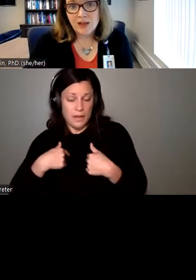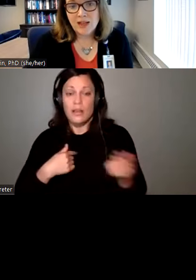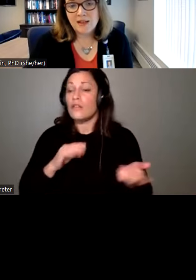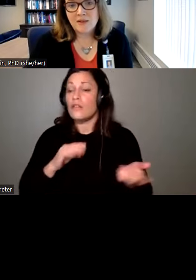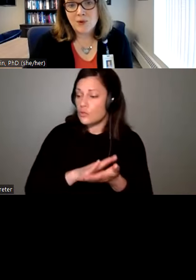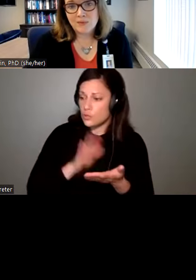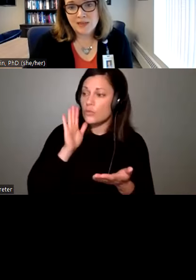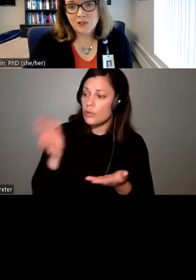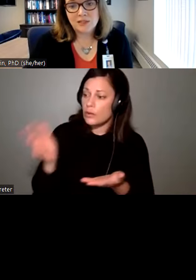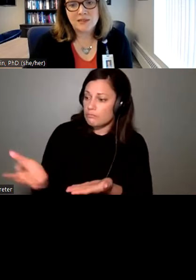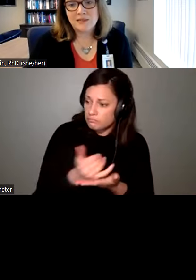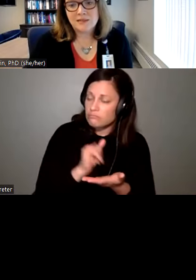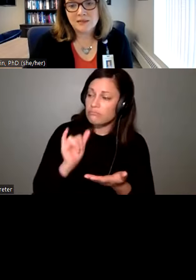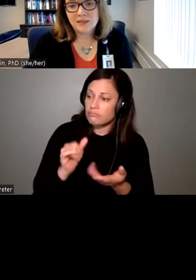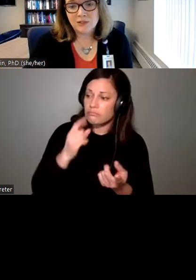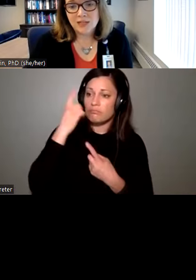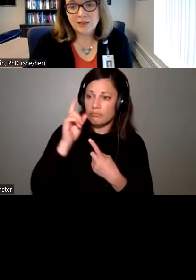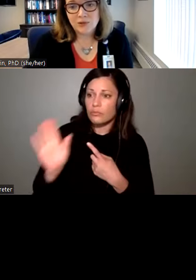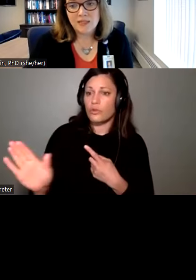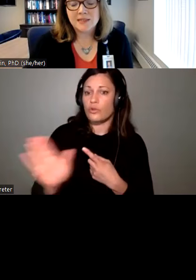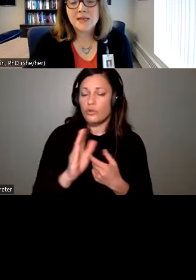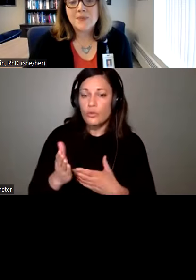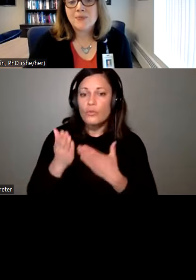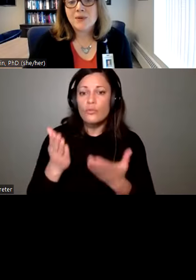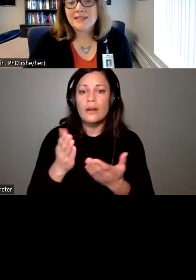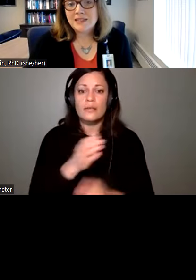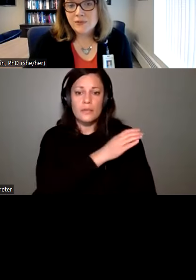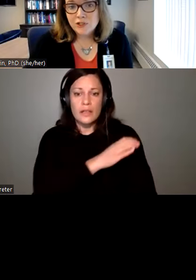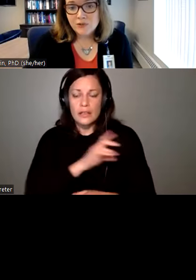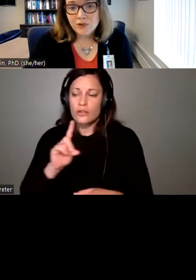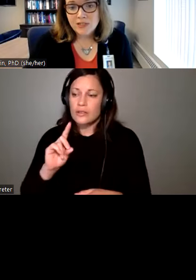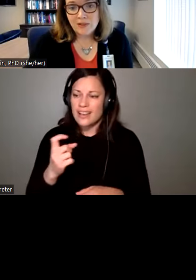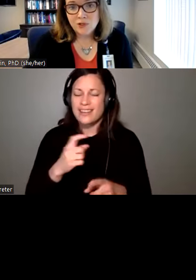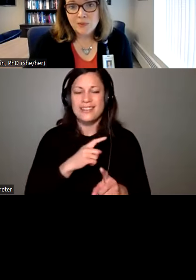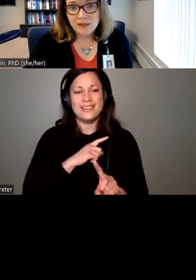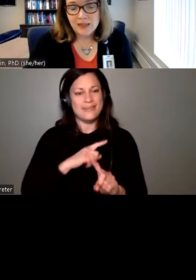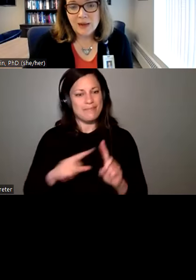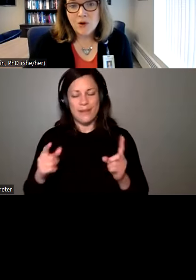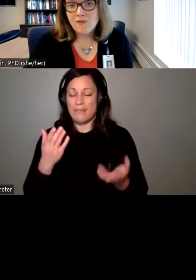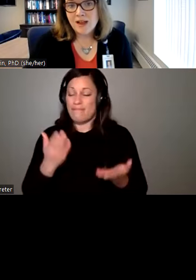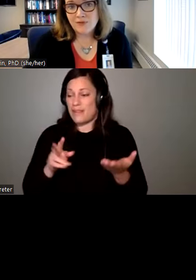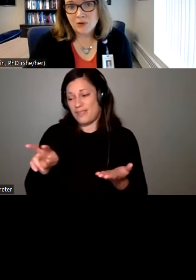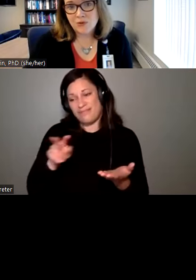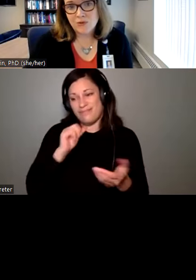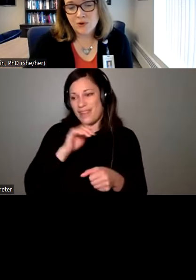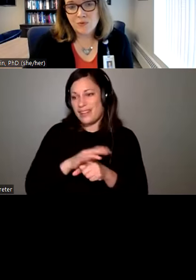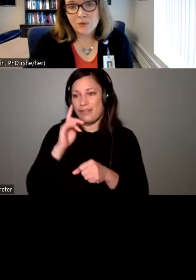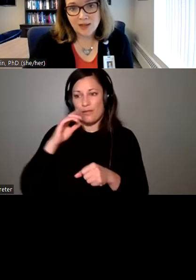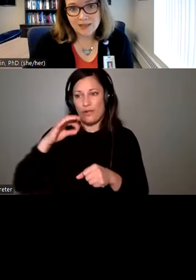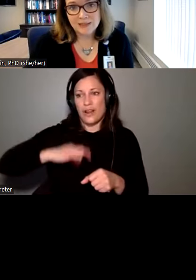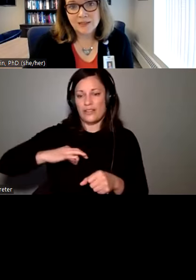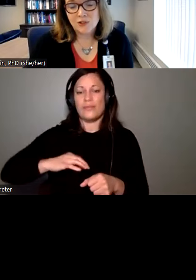those recommendations and clinical diagnoses, but it's insufficient for eligibility. They will often have to go through their